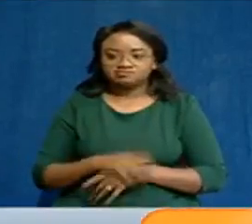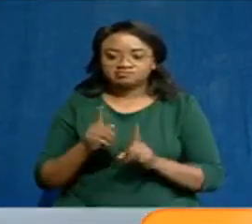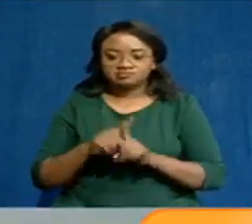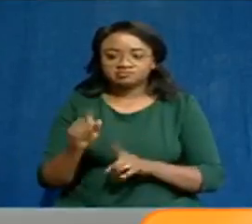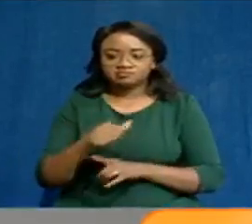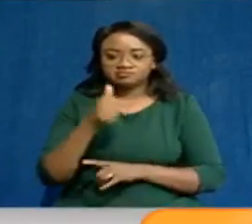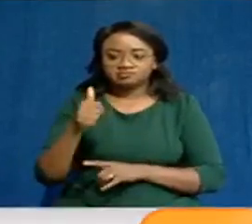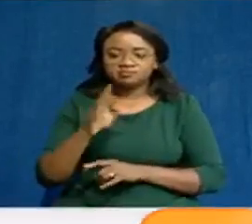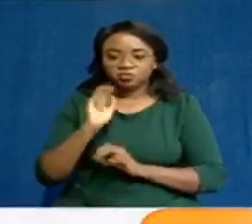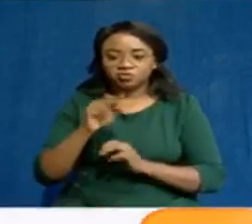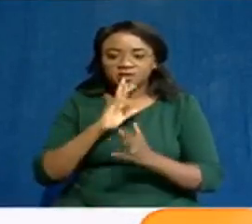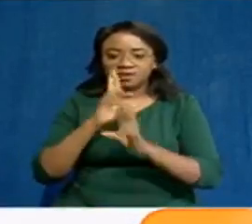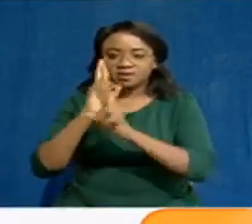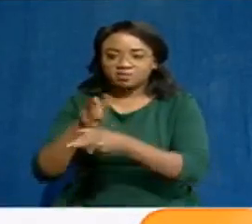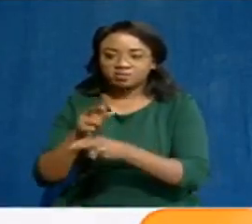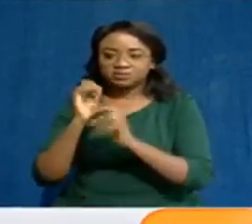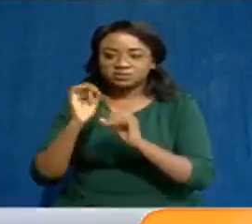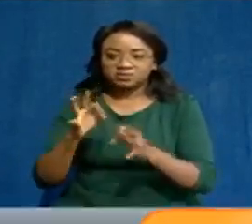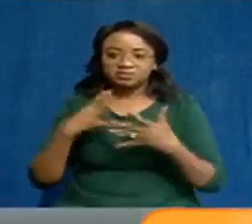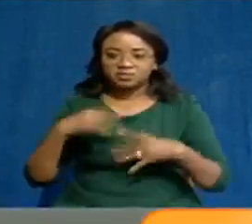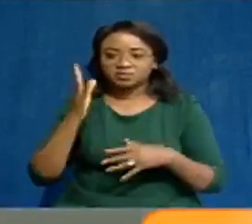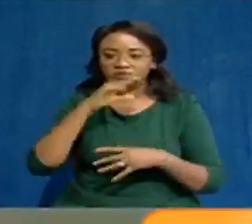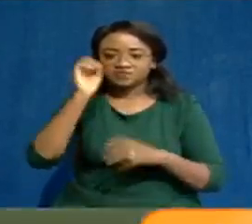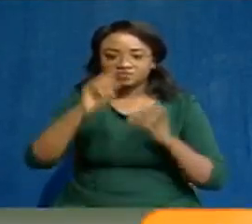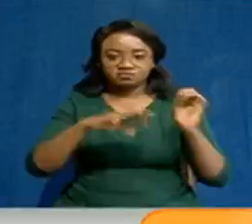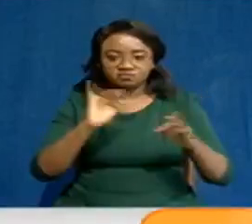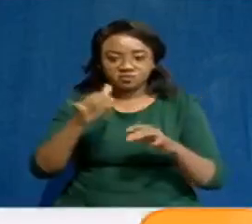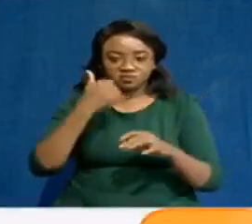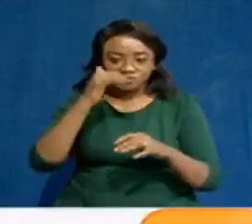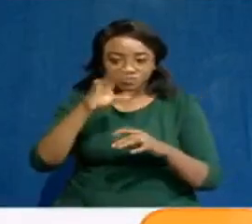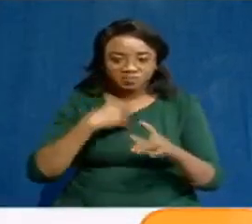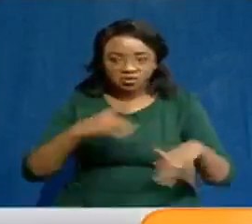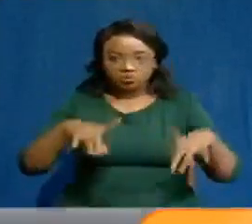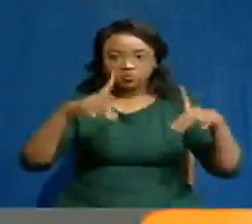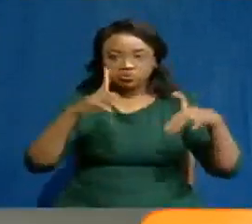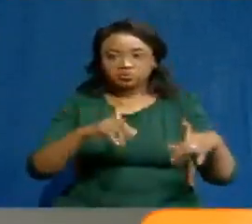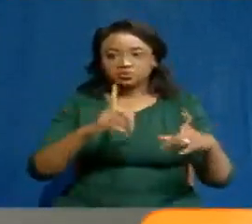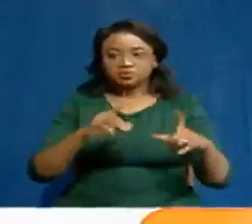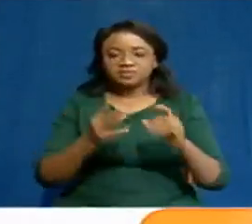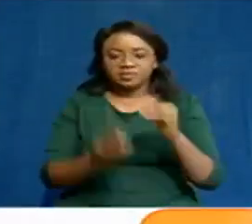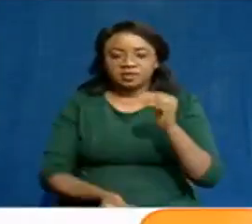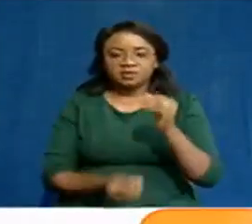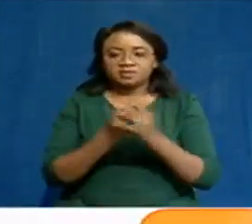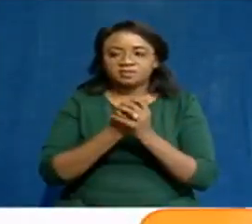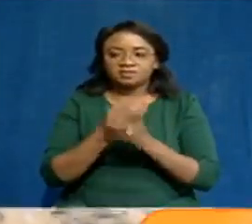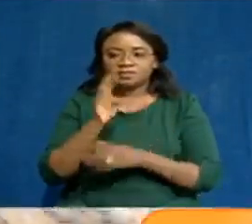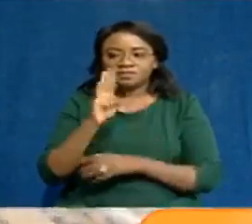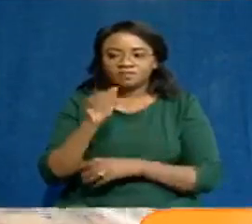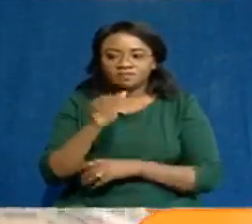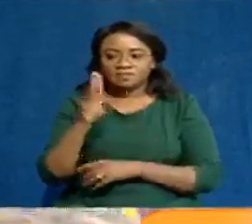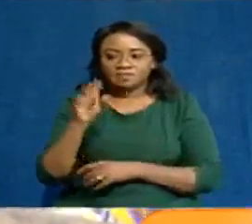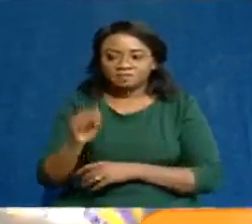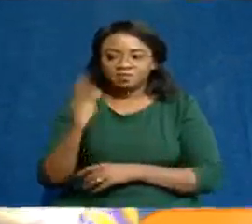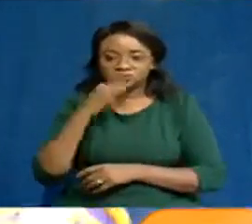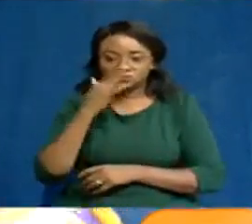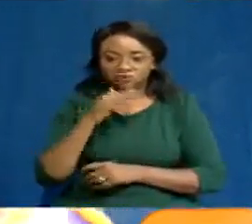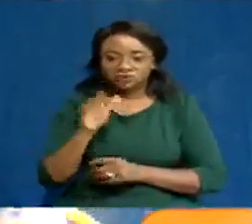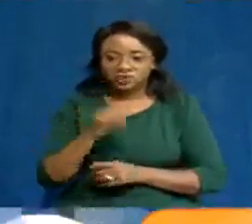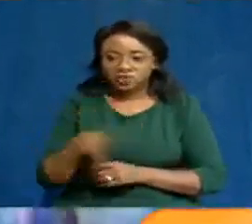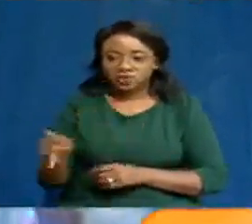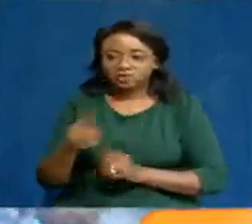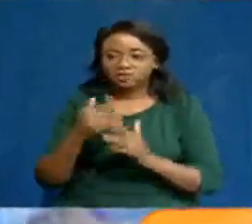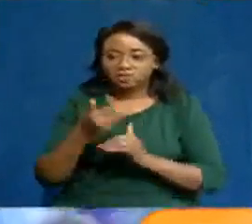waste reporting feature. All you need to do is remove your smartphone, take a live picture, and upload it on the Baus Taka app. The collected plastic waste is